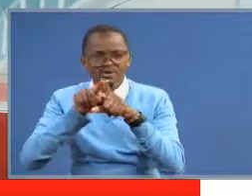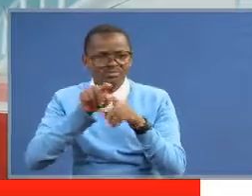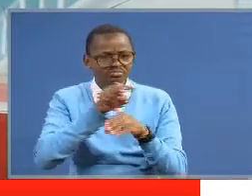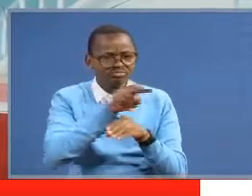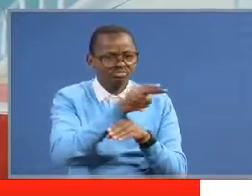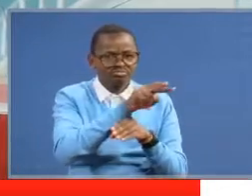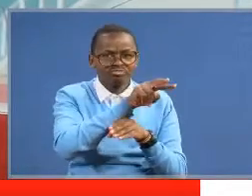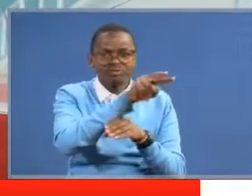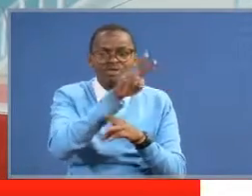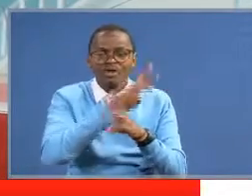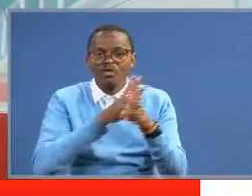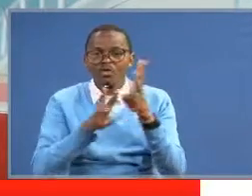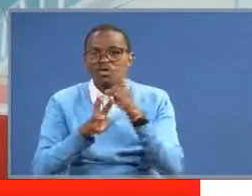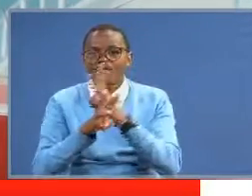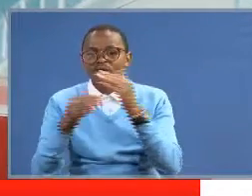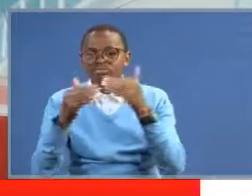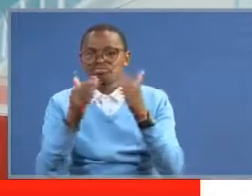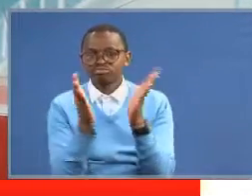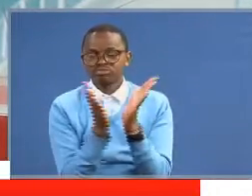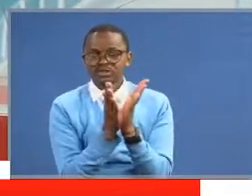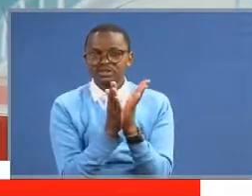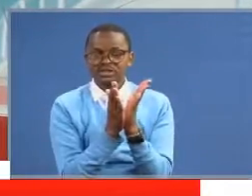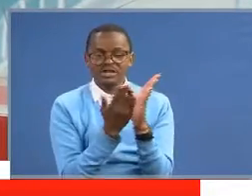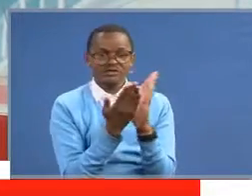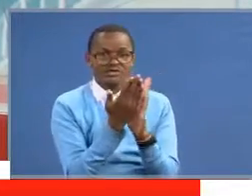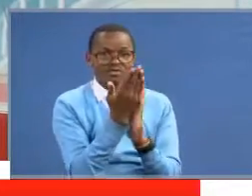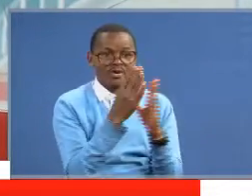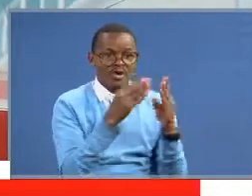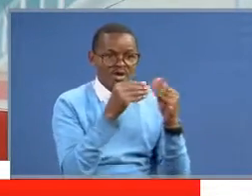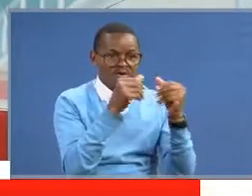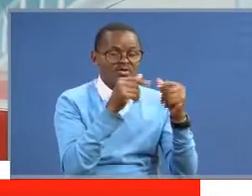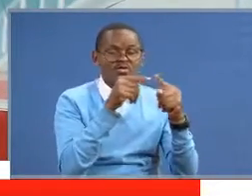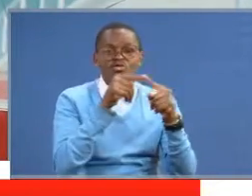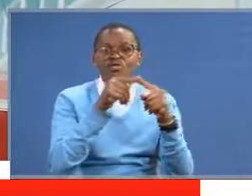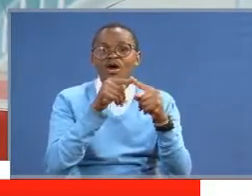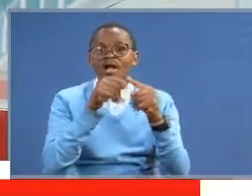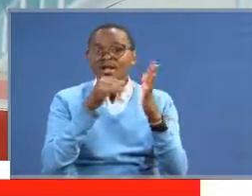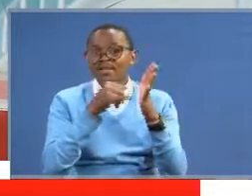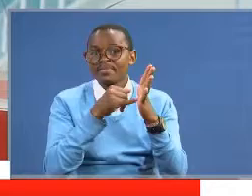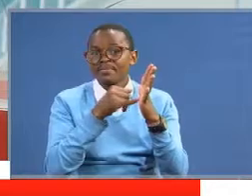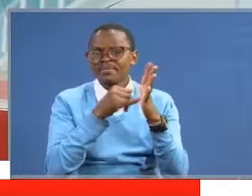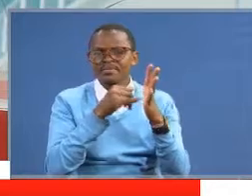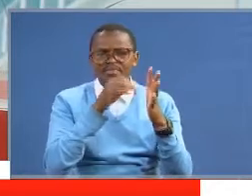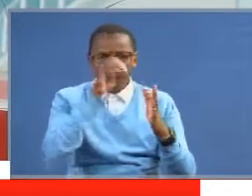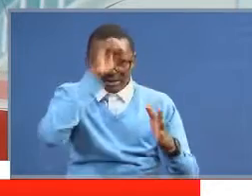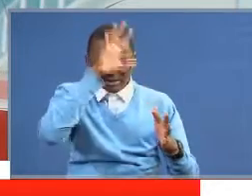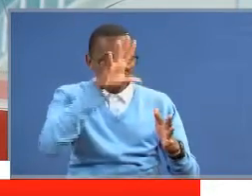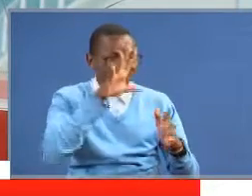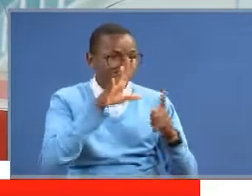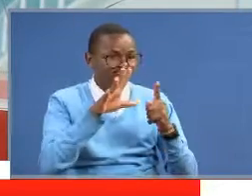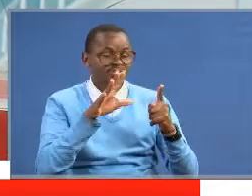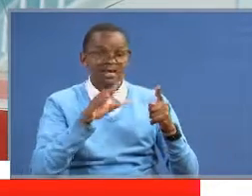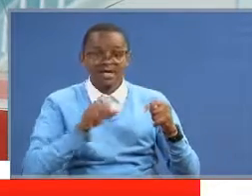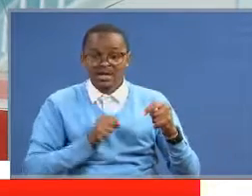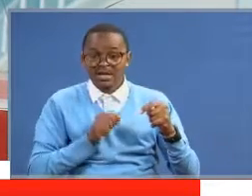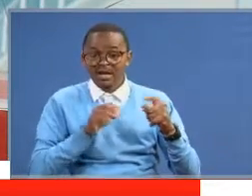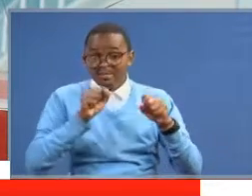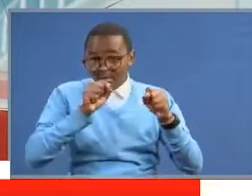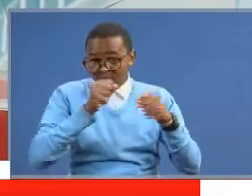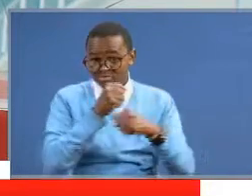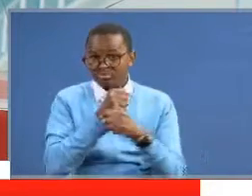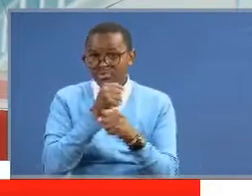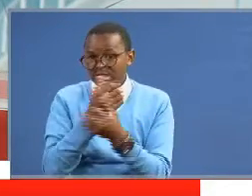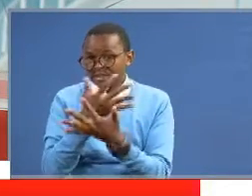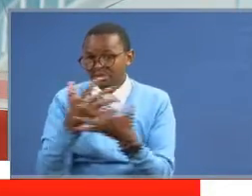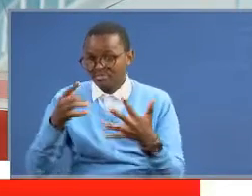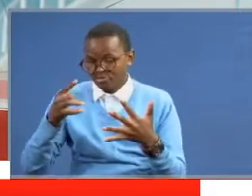around their world or their community and develop a solution towards it. And you'll really be shocked with what some of these girls are able to do.